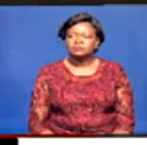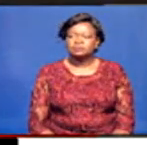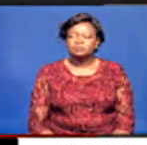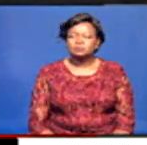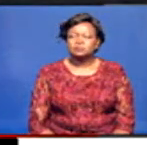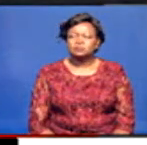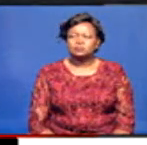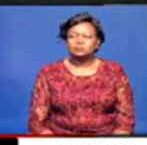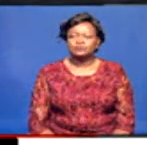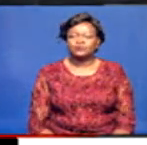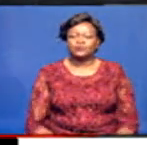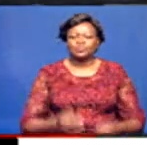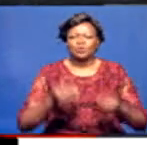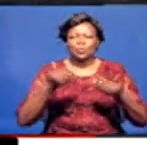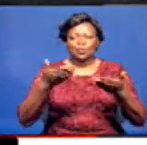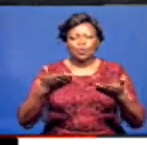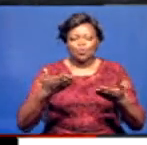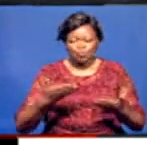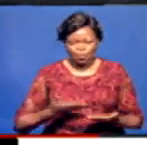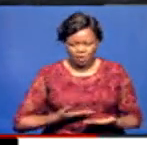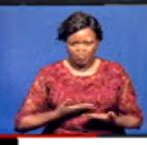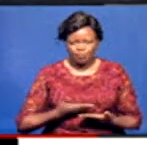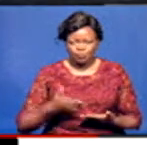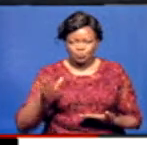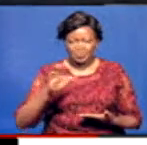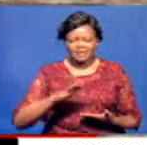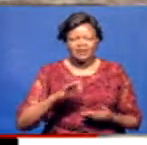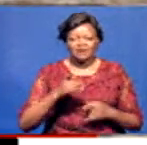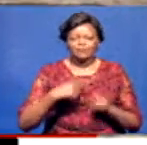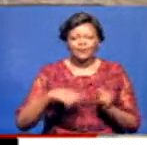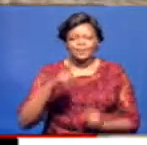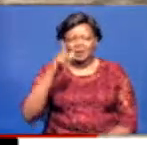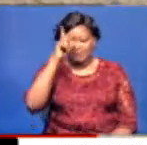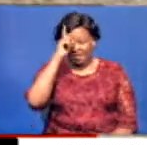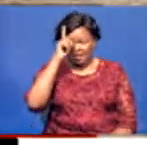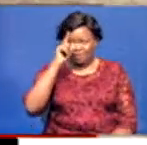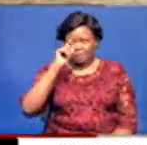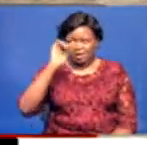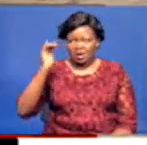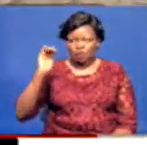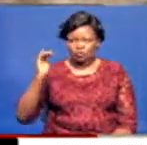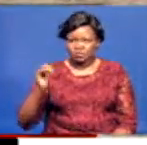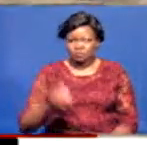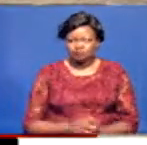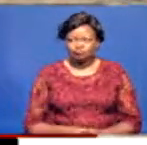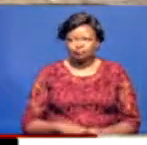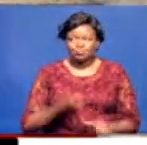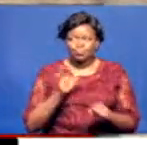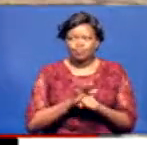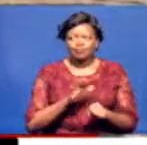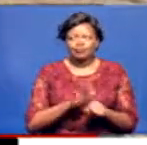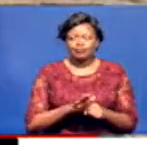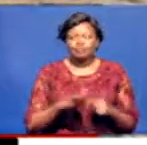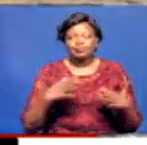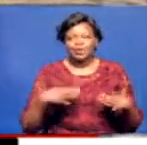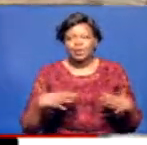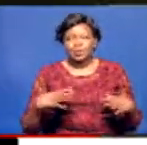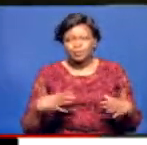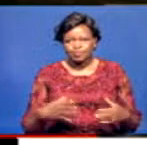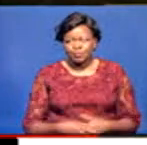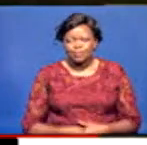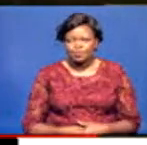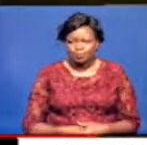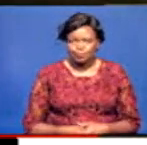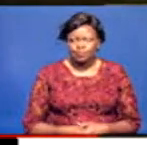Welcome to Elngwesi Conservancy in Laikipia County. Elngwesi, meaning people of wildlife in the local dialect,